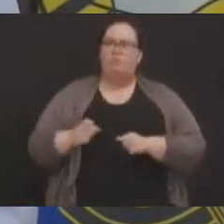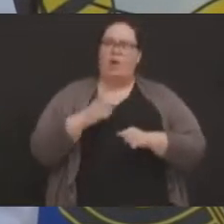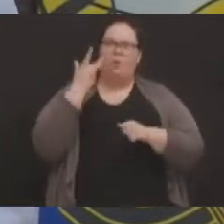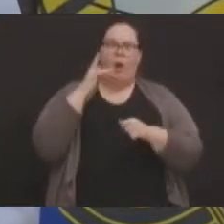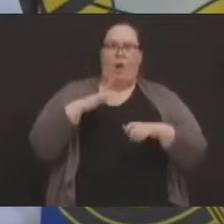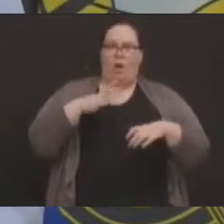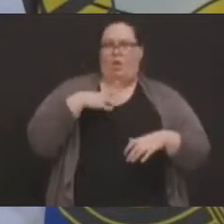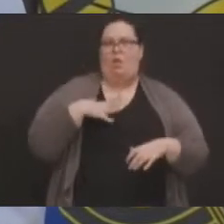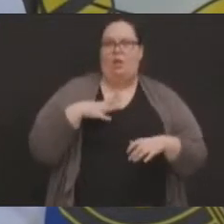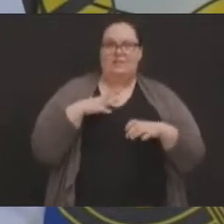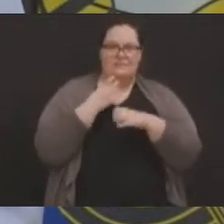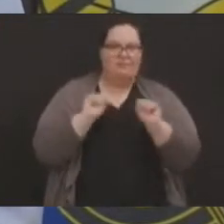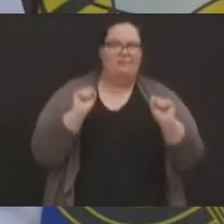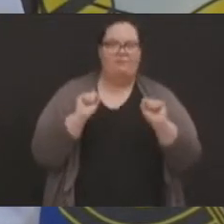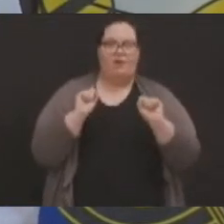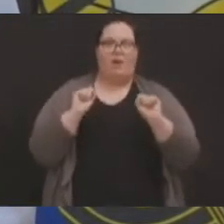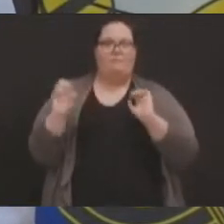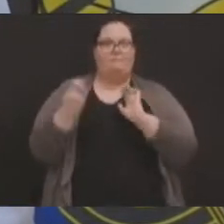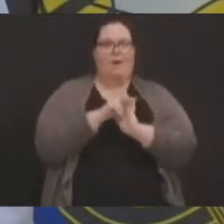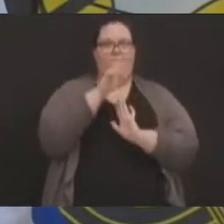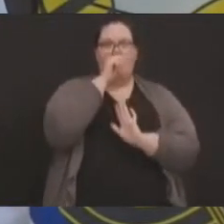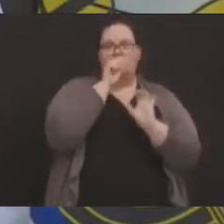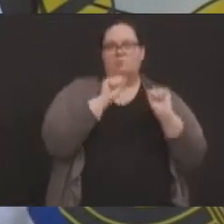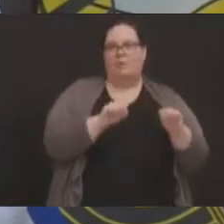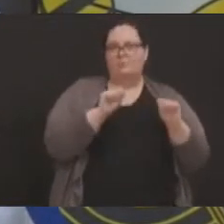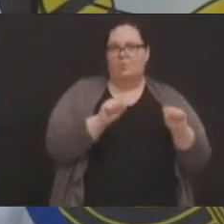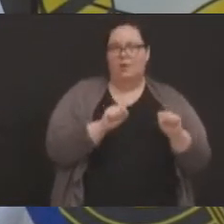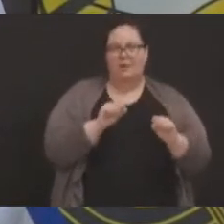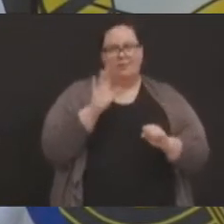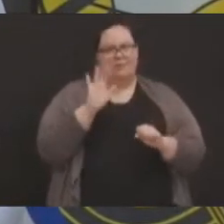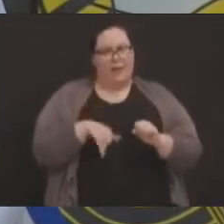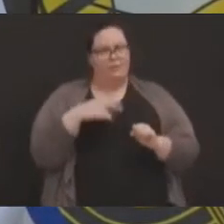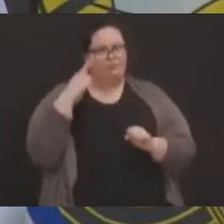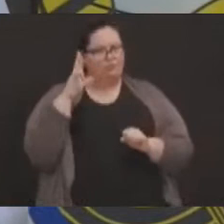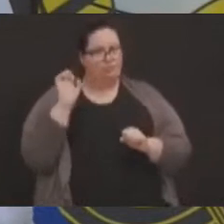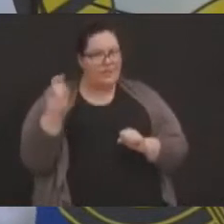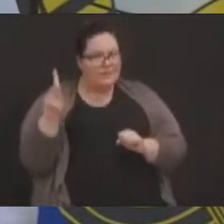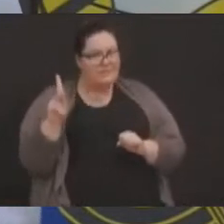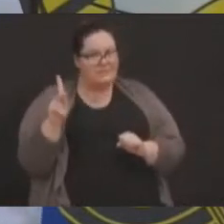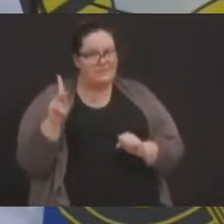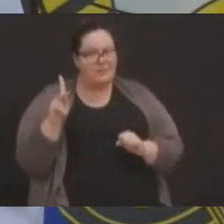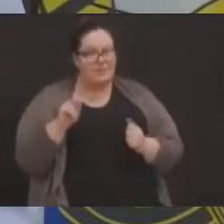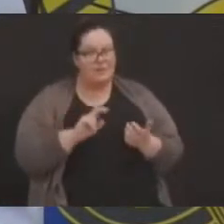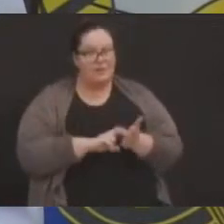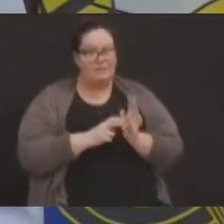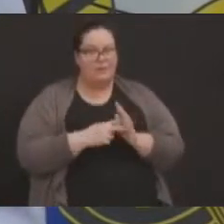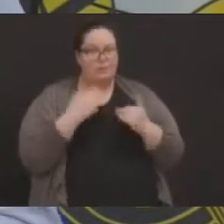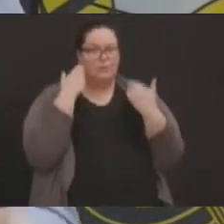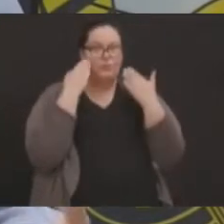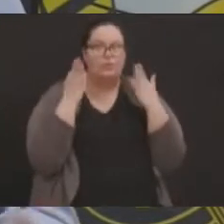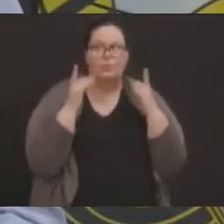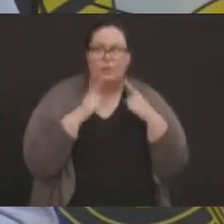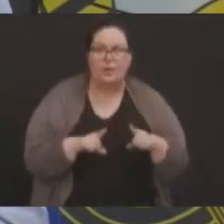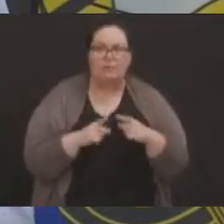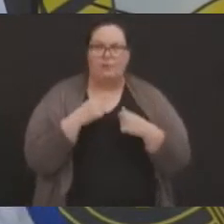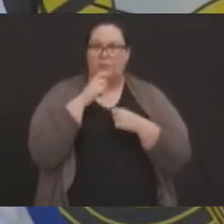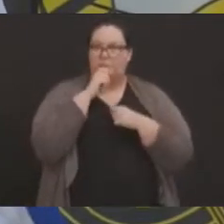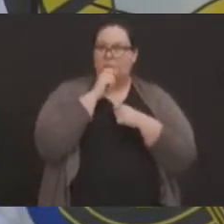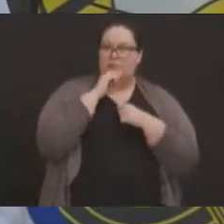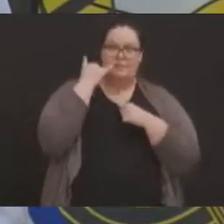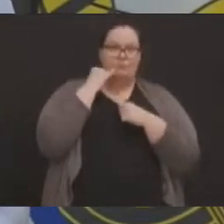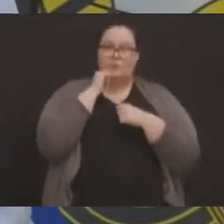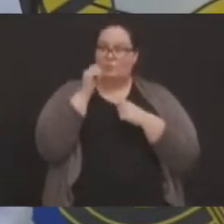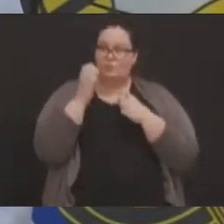of not knowing that the links were there or not there. And not knowing if the links were there meant that there was a risk of